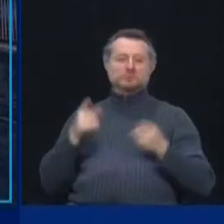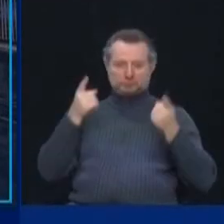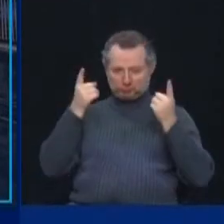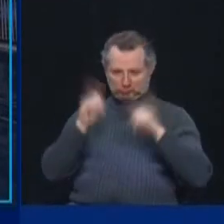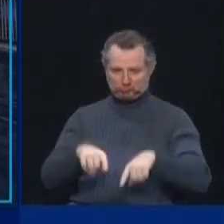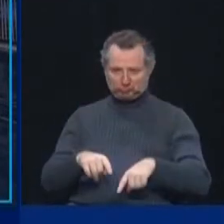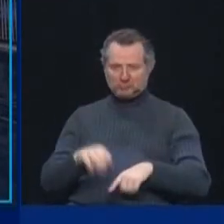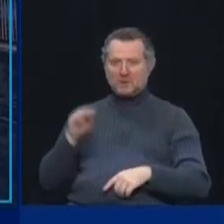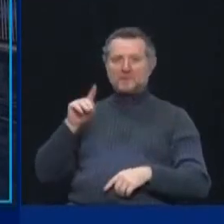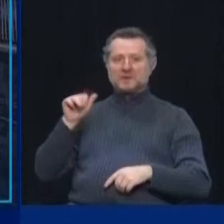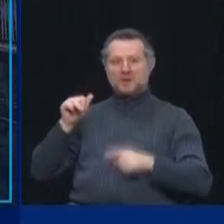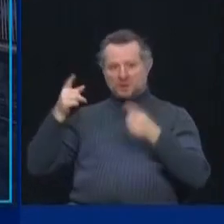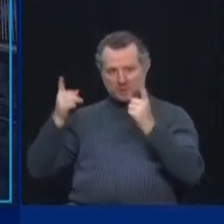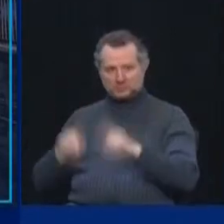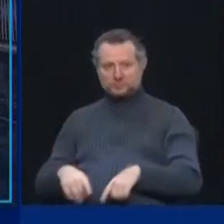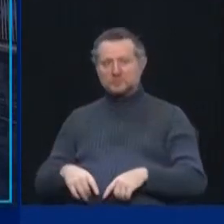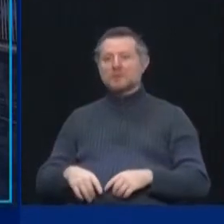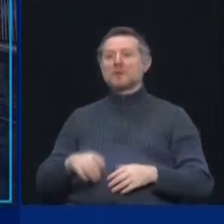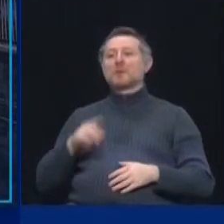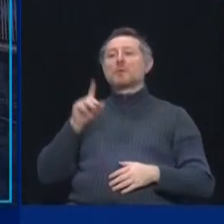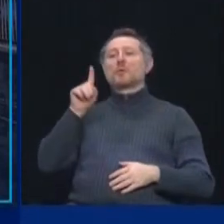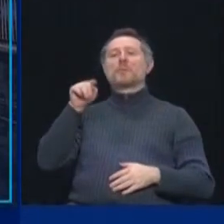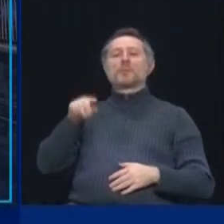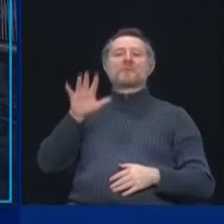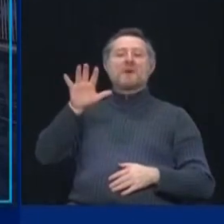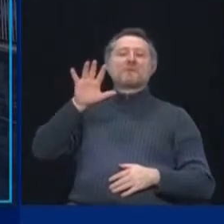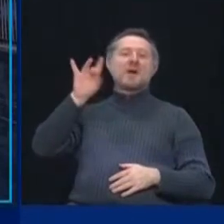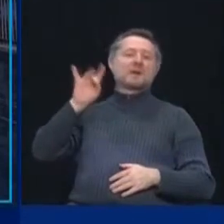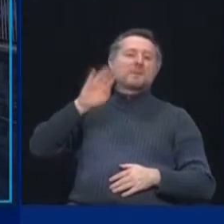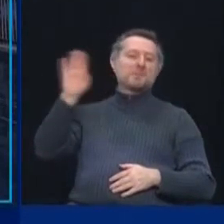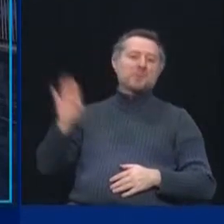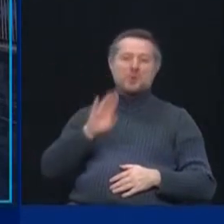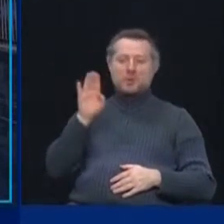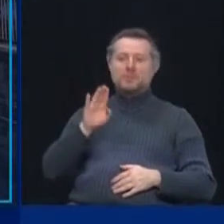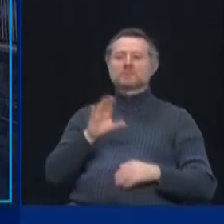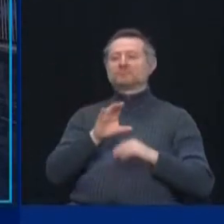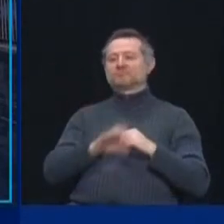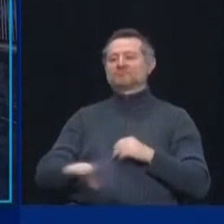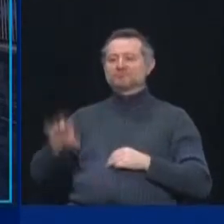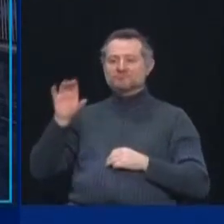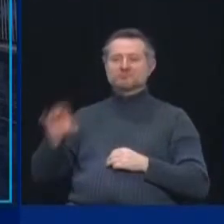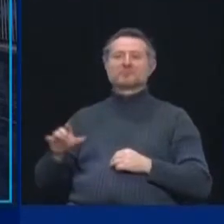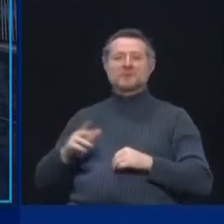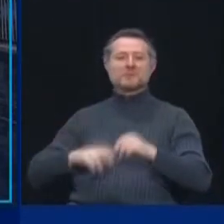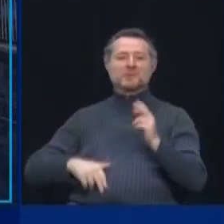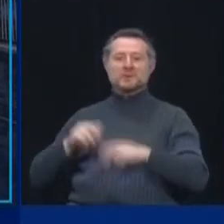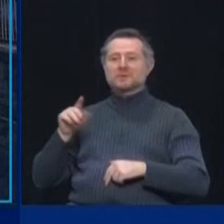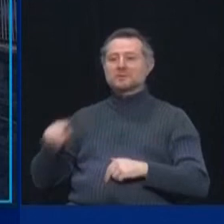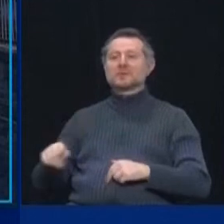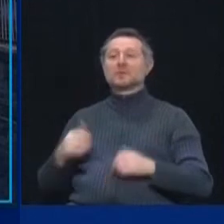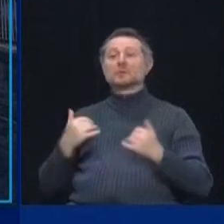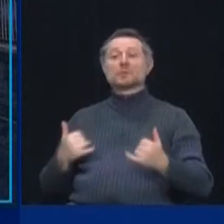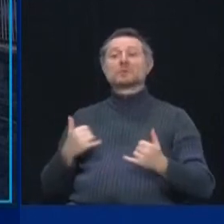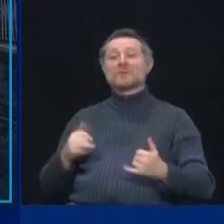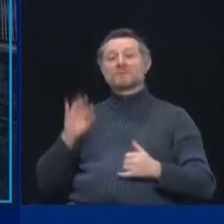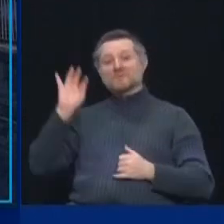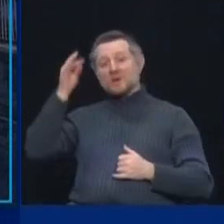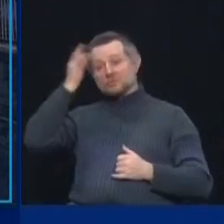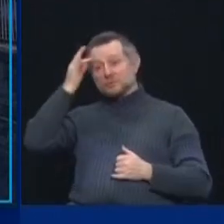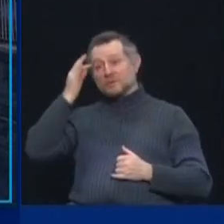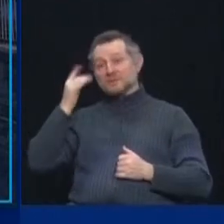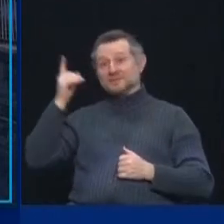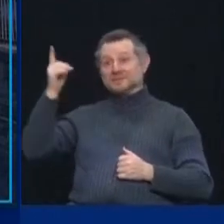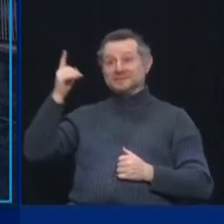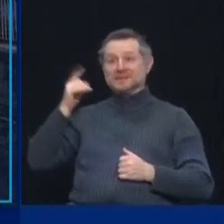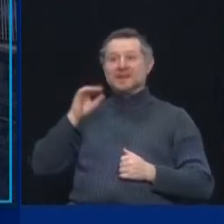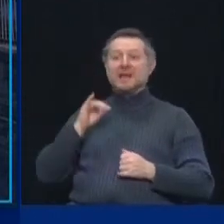agreed. We have $1.58 billion put aside to build it. Today, the federal government was the